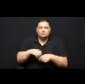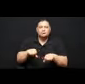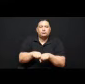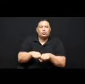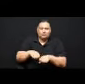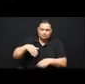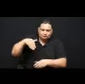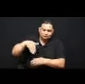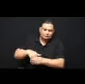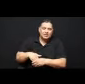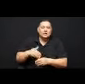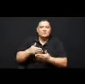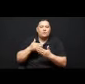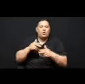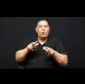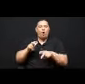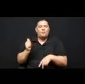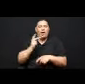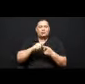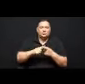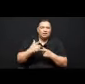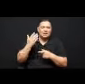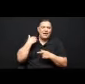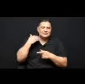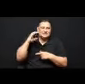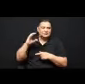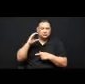squat divorce cottages,